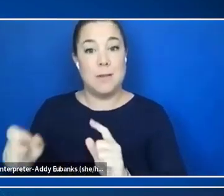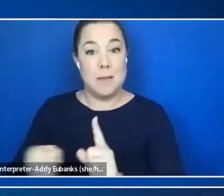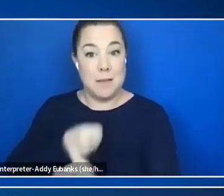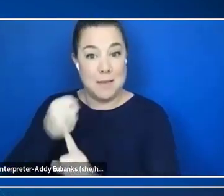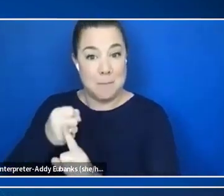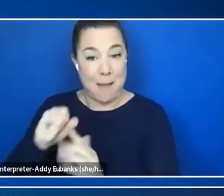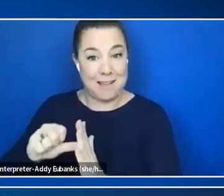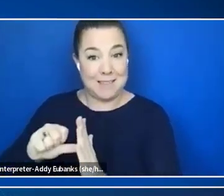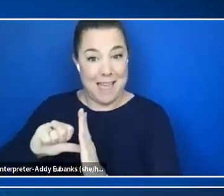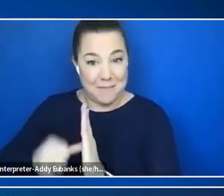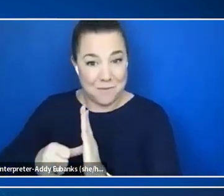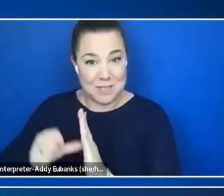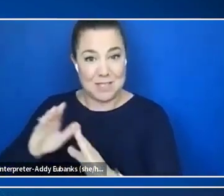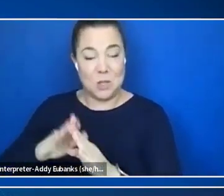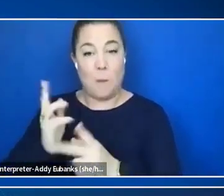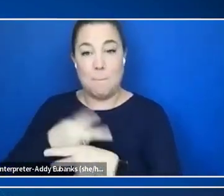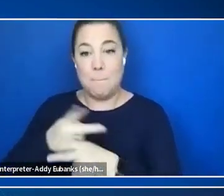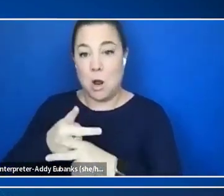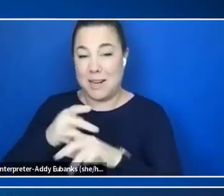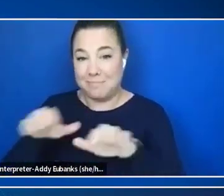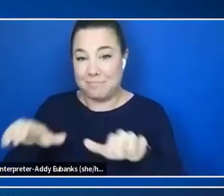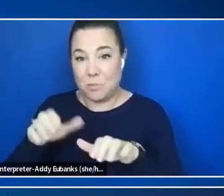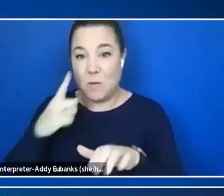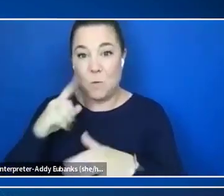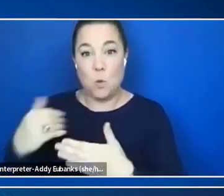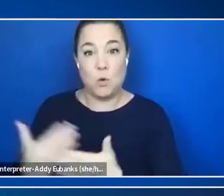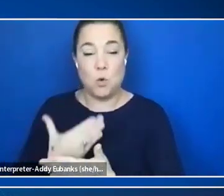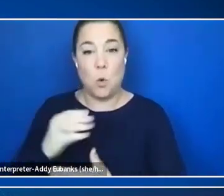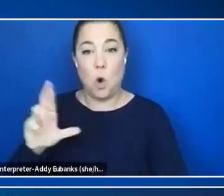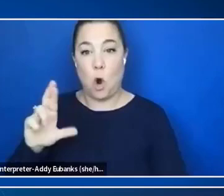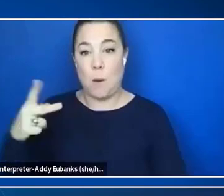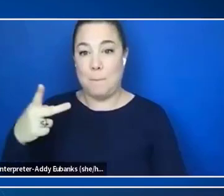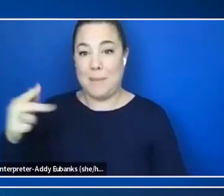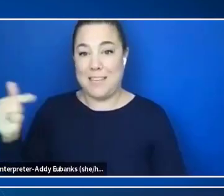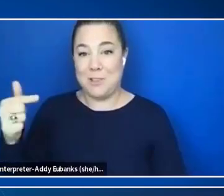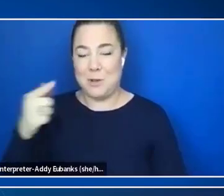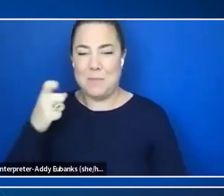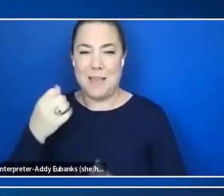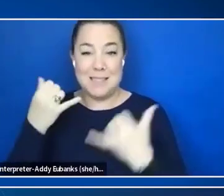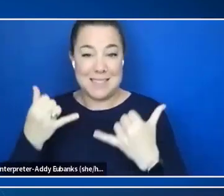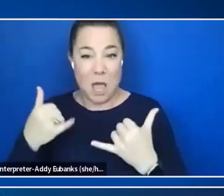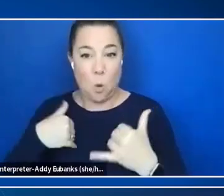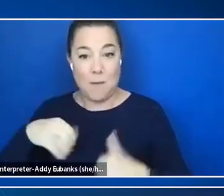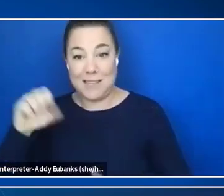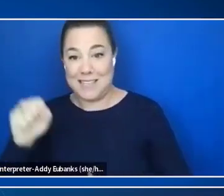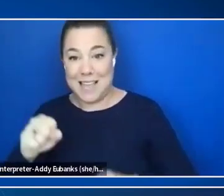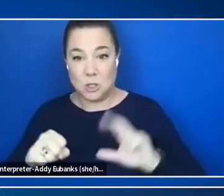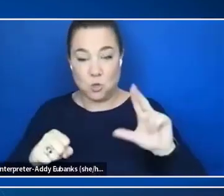an important criterion for renewal of RPGs, given the yes/no assessment of the PI?